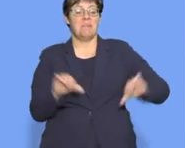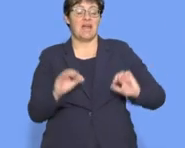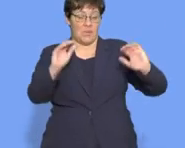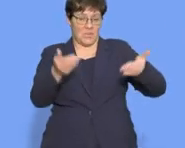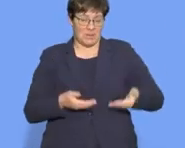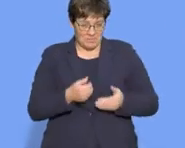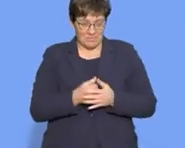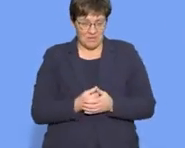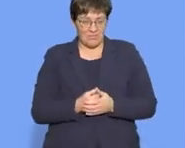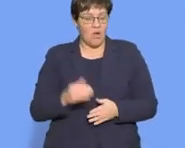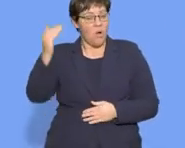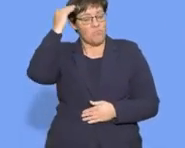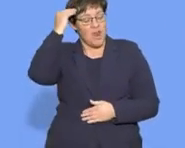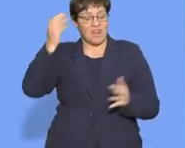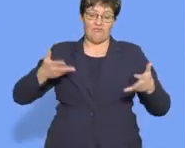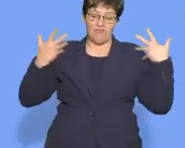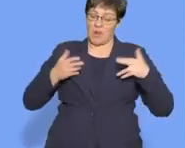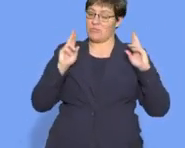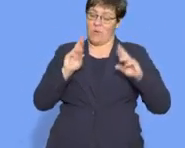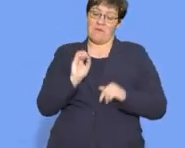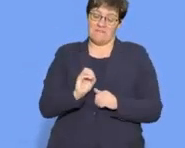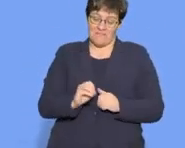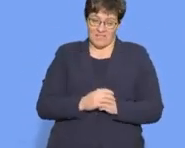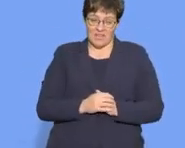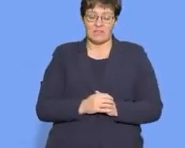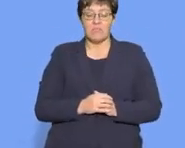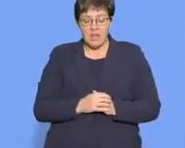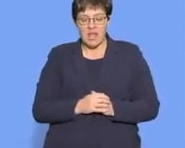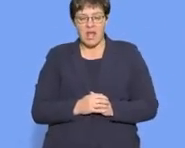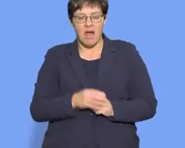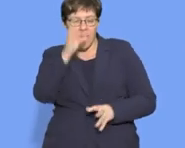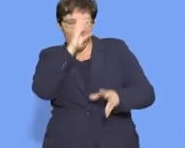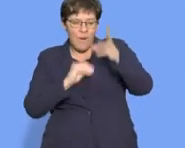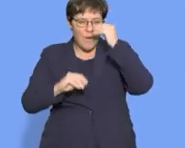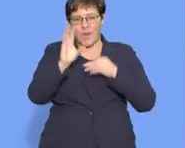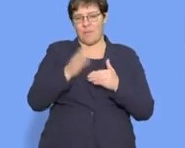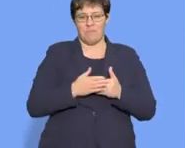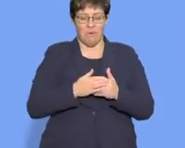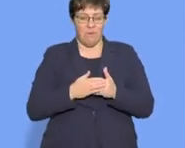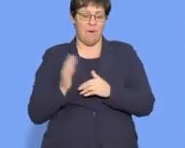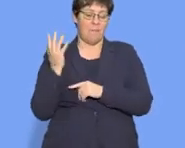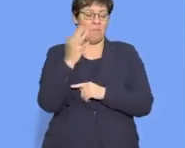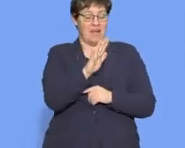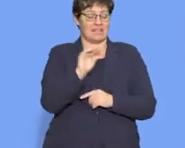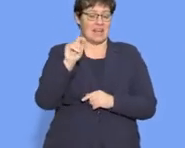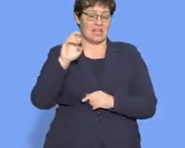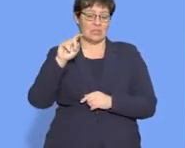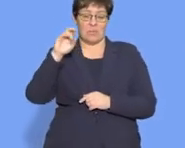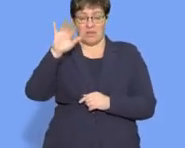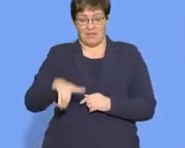welcome back from your break. I hope your brains are now fresh and ready to absorb more plant